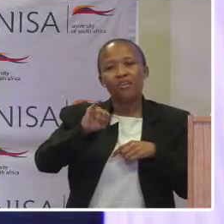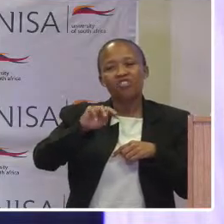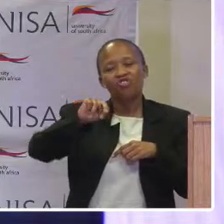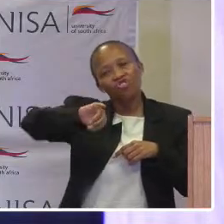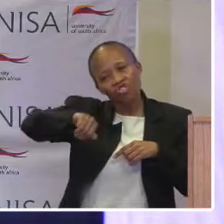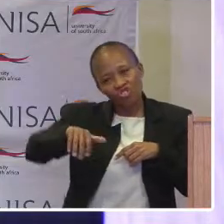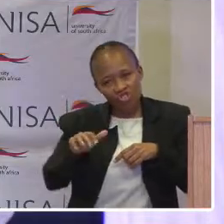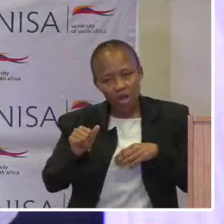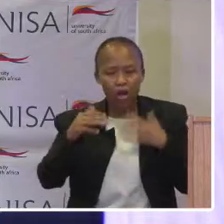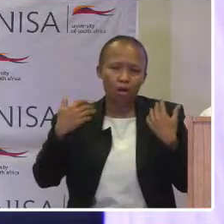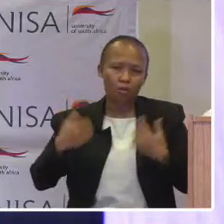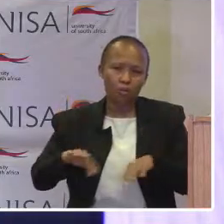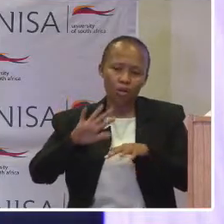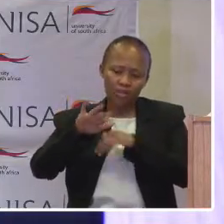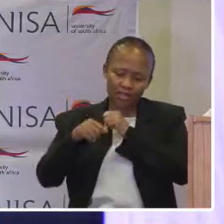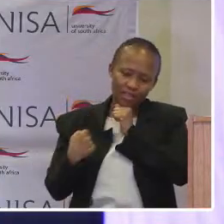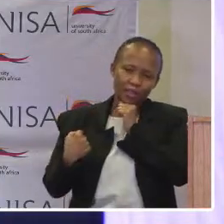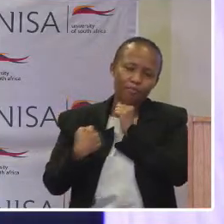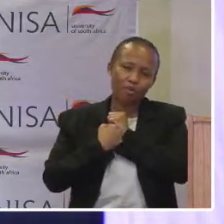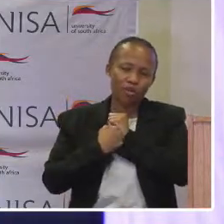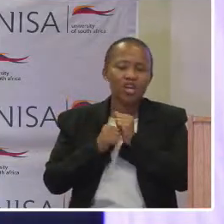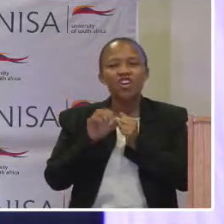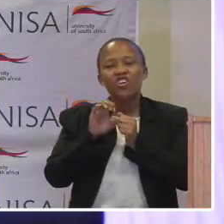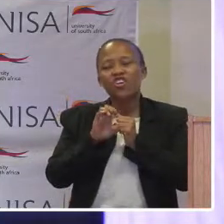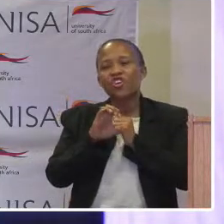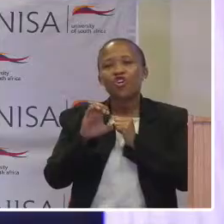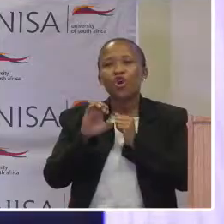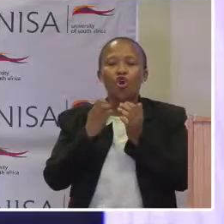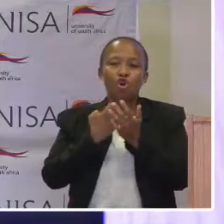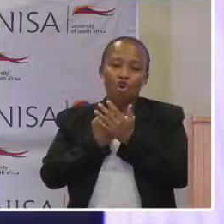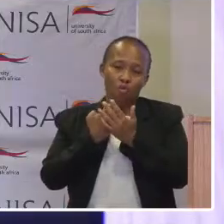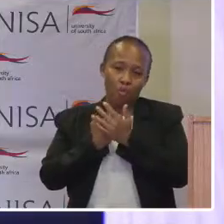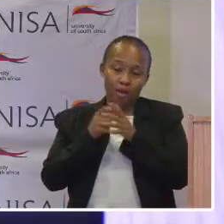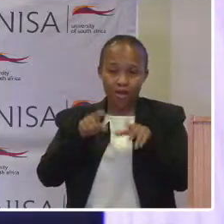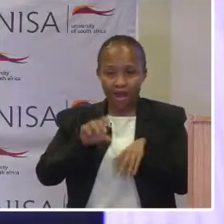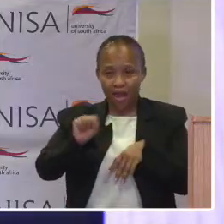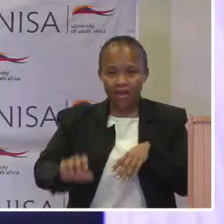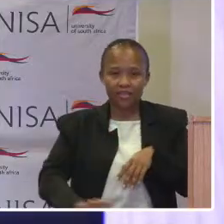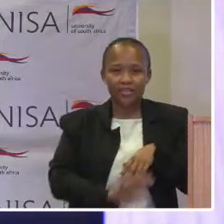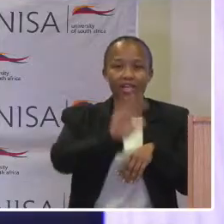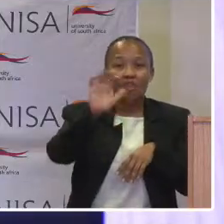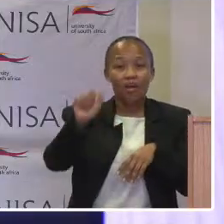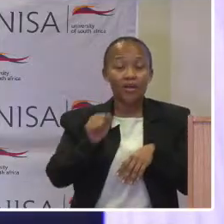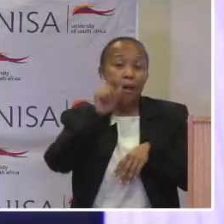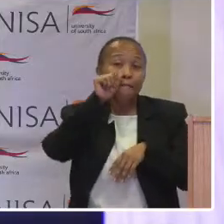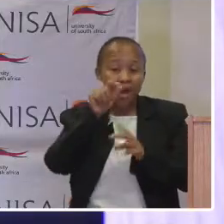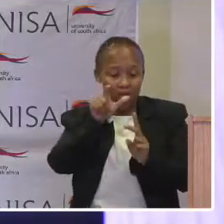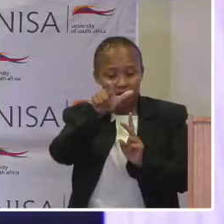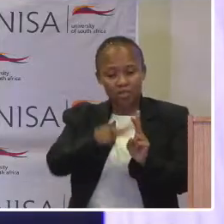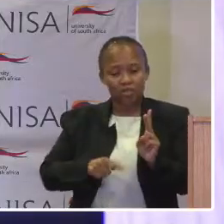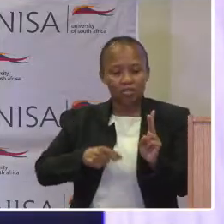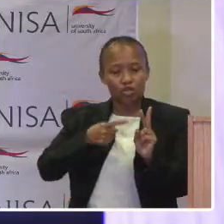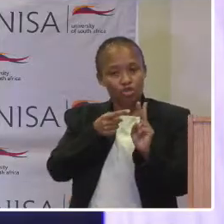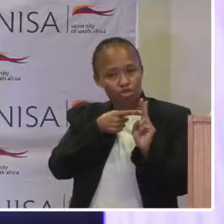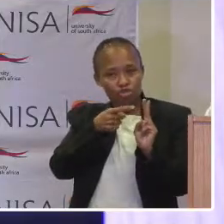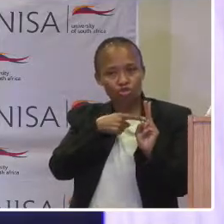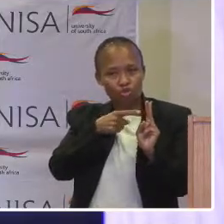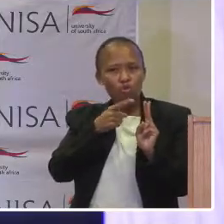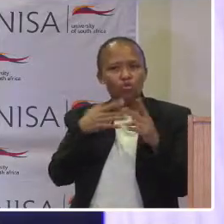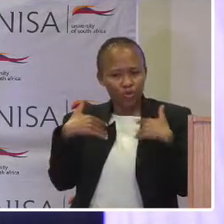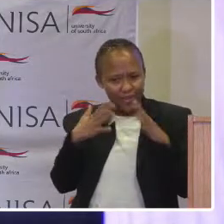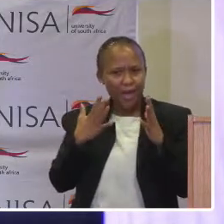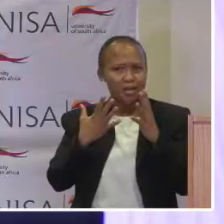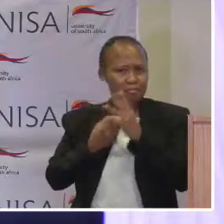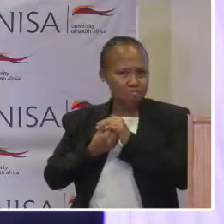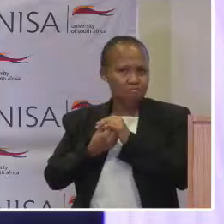of our e-commerce revolution within South Africa. 2 guys started this thing and they grew it. It can happen